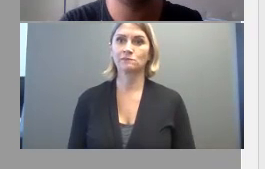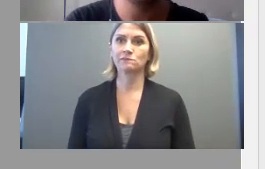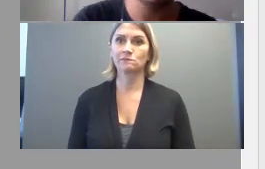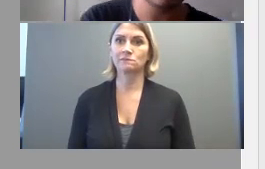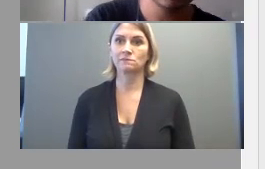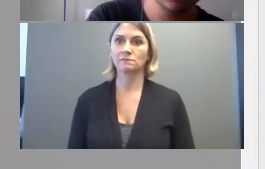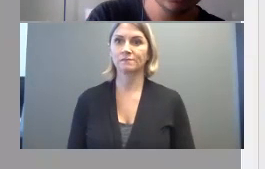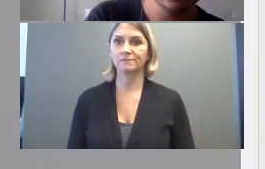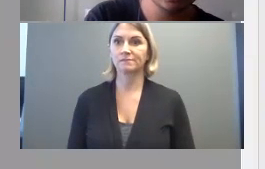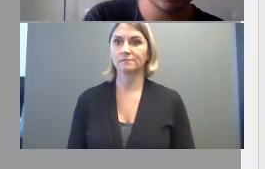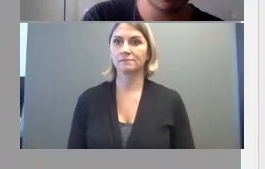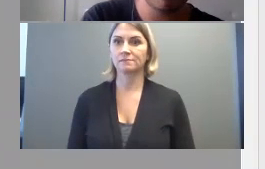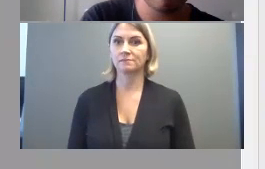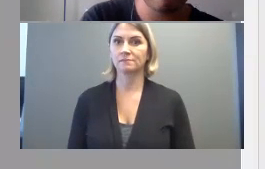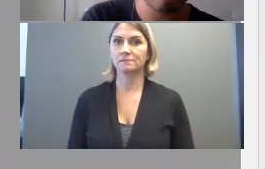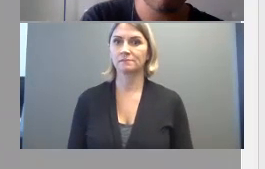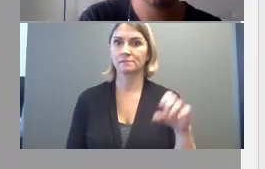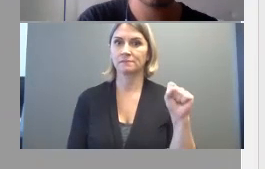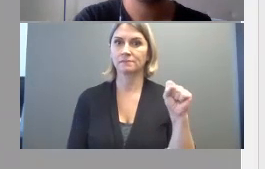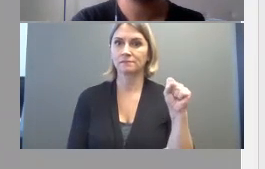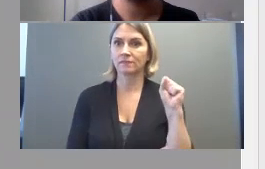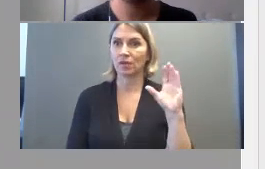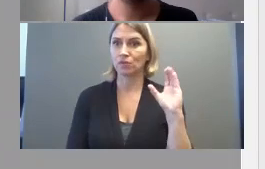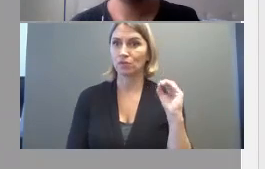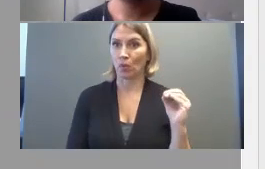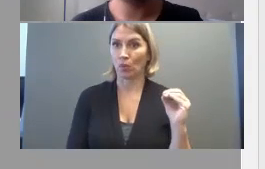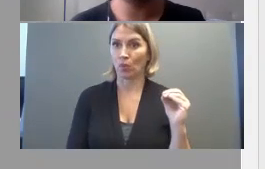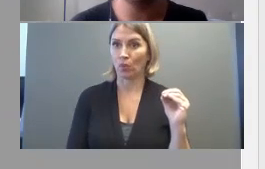Okay. So